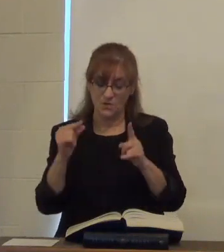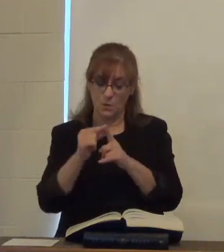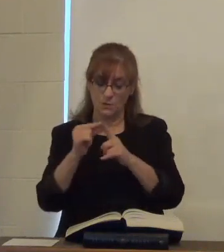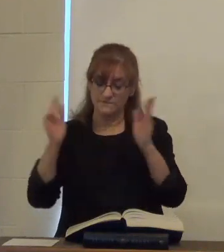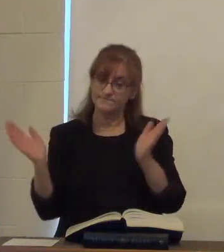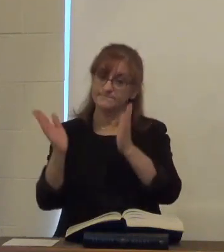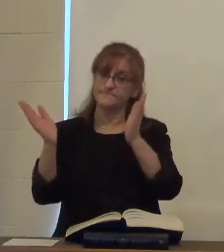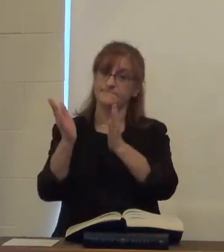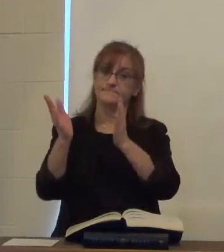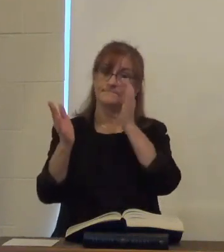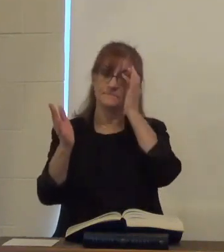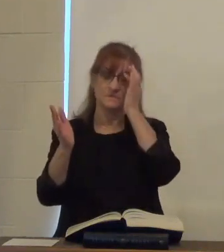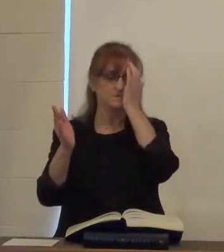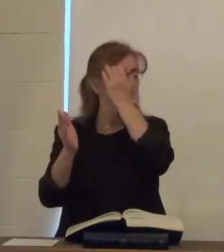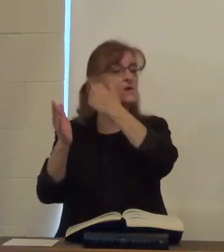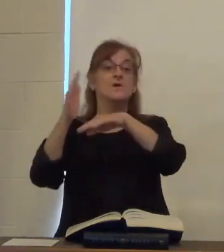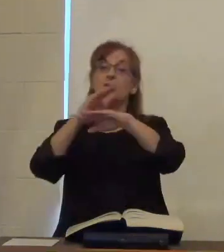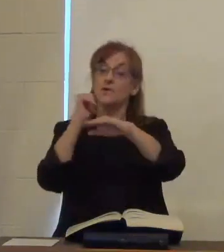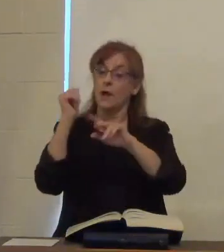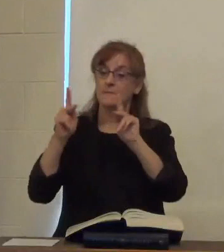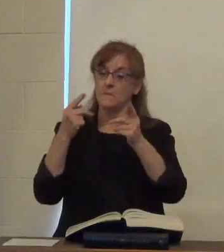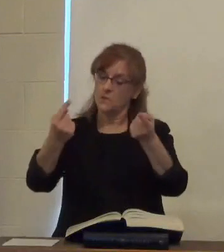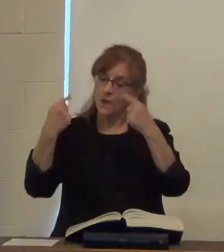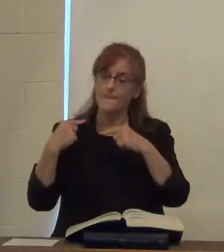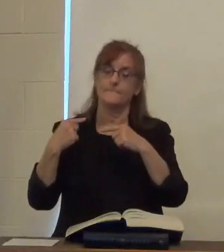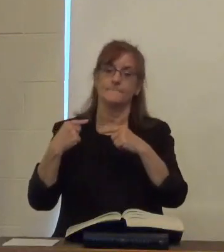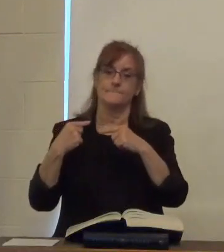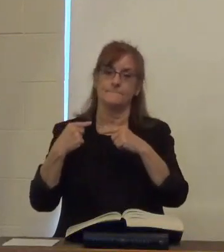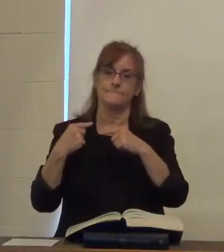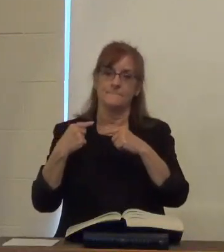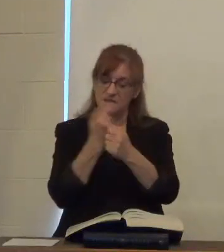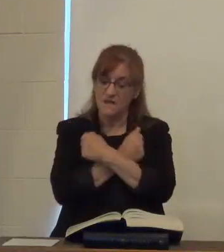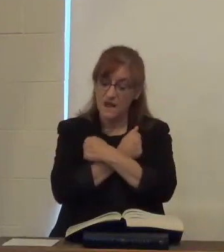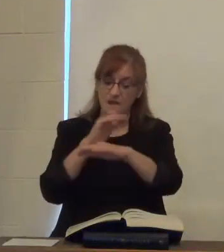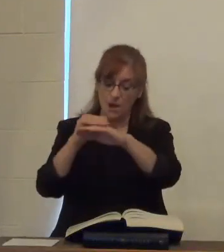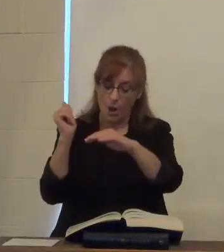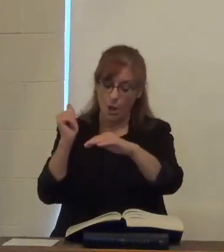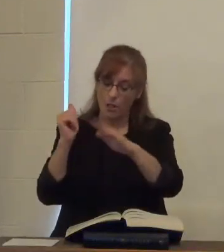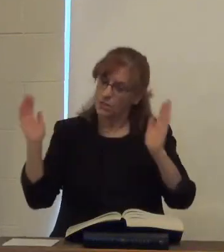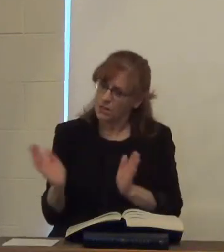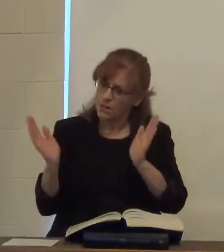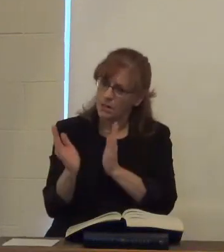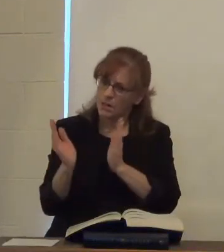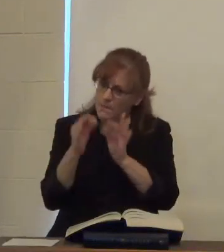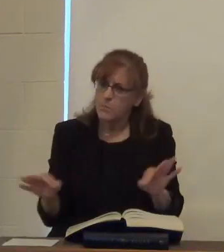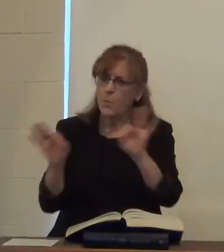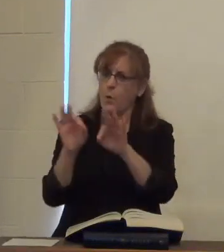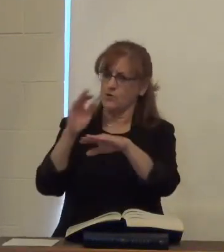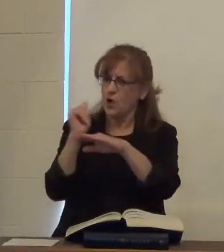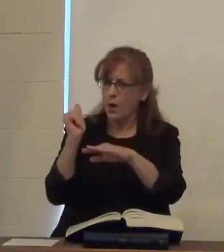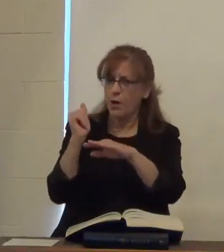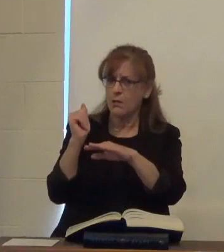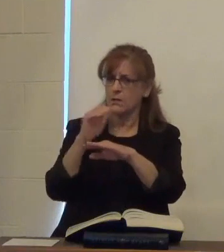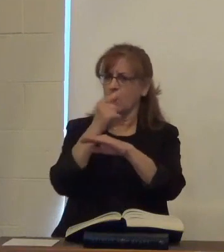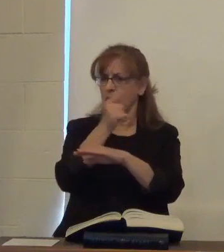There it's parakaleo, to be called alongside of. It's a compassionate call. It's an urgent call. It's a compassionate call. He called